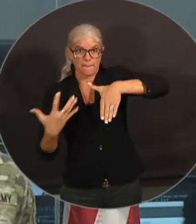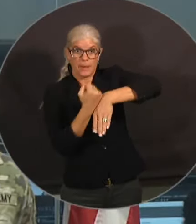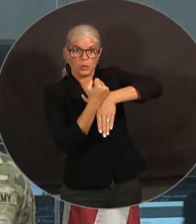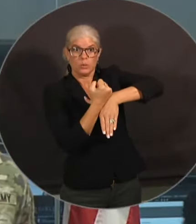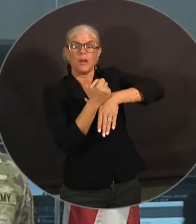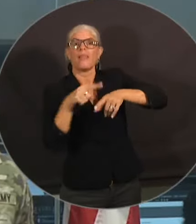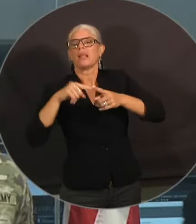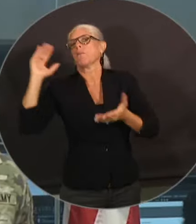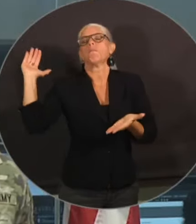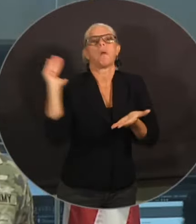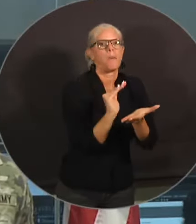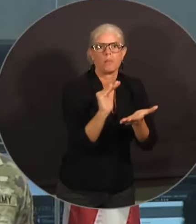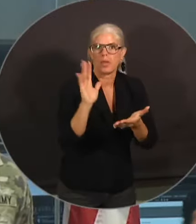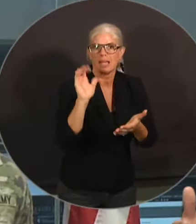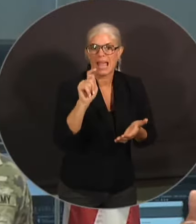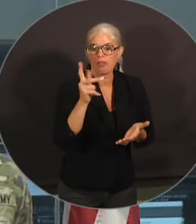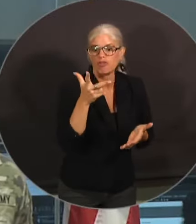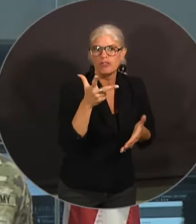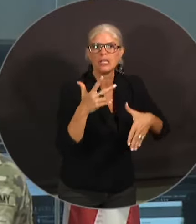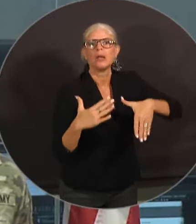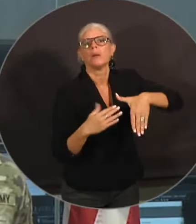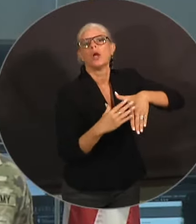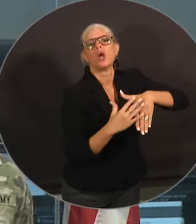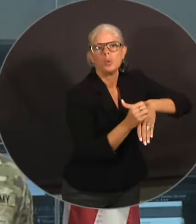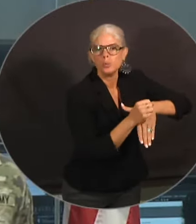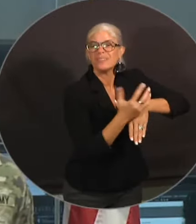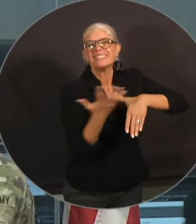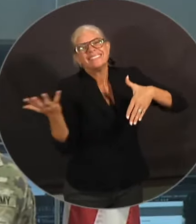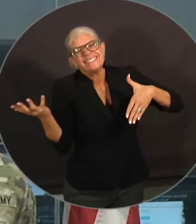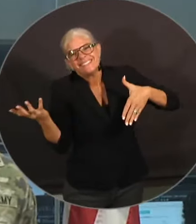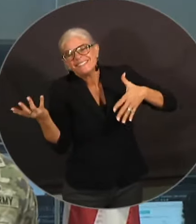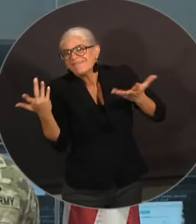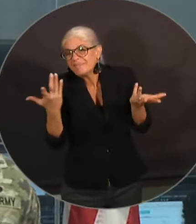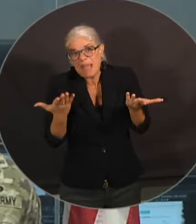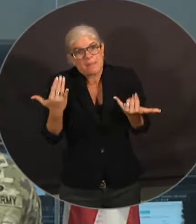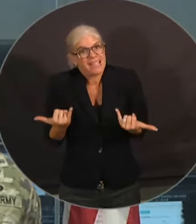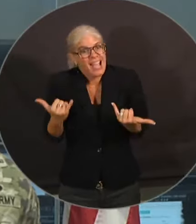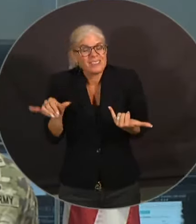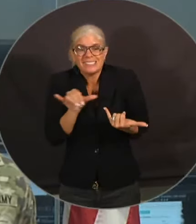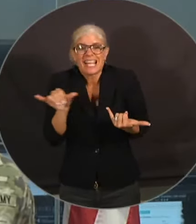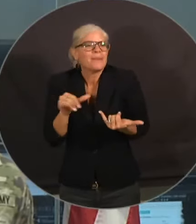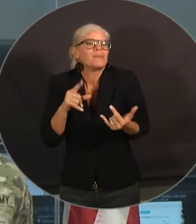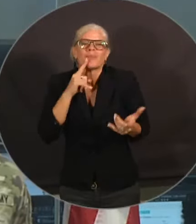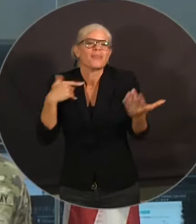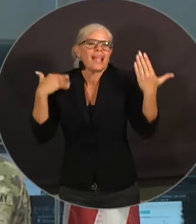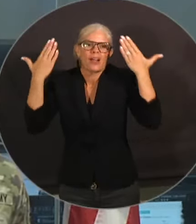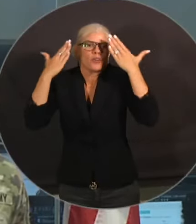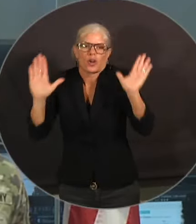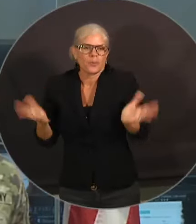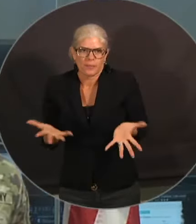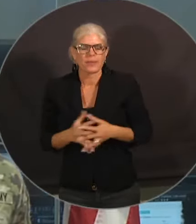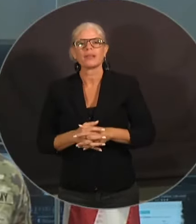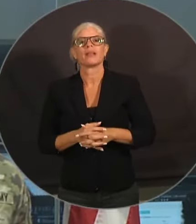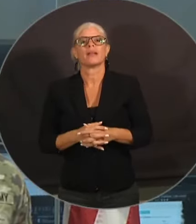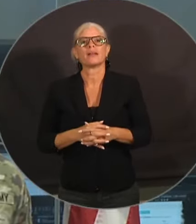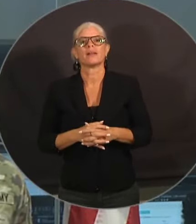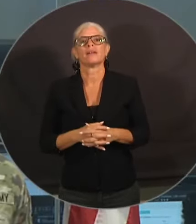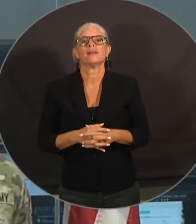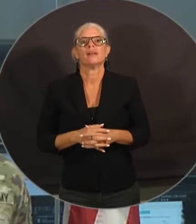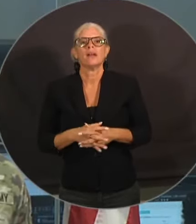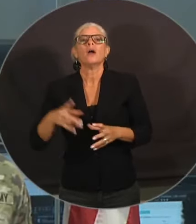hit landfall. So you could have something that's very similar. So I think there's a lot. But we're going to have